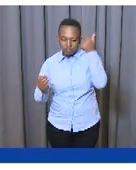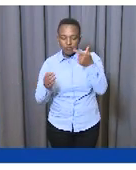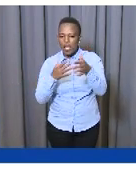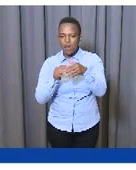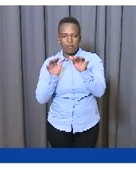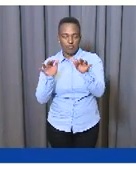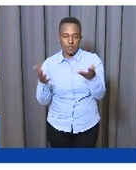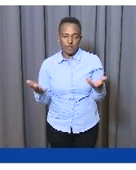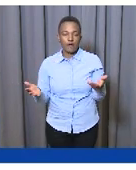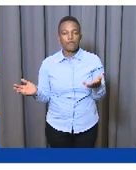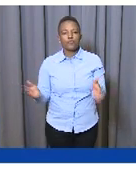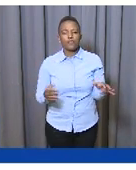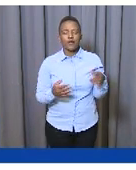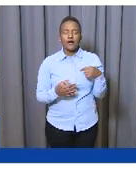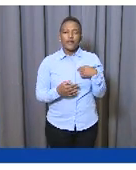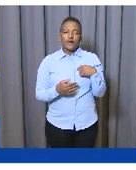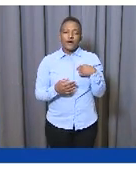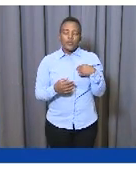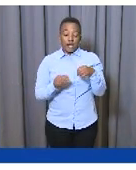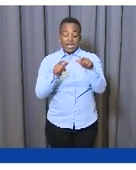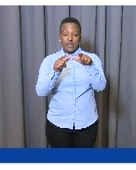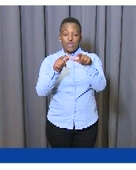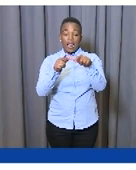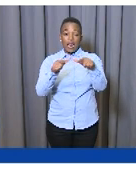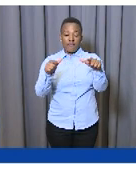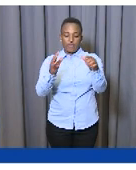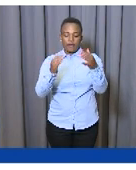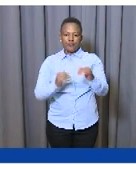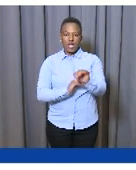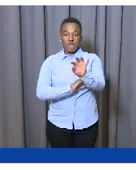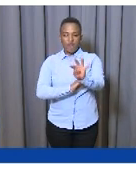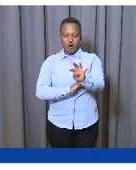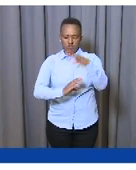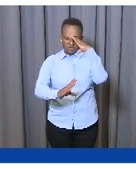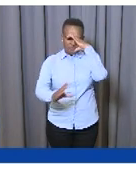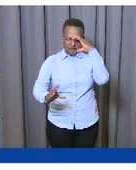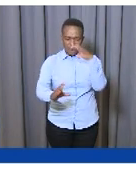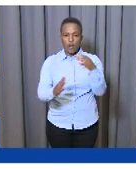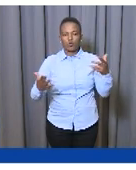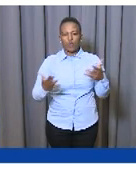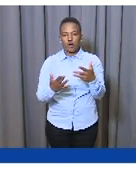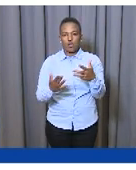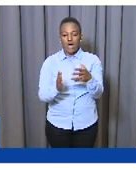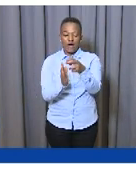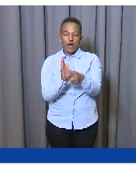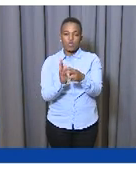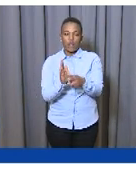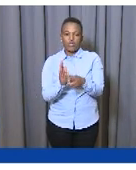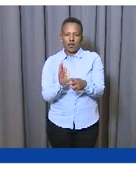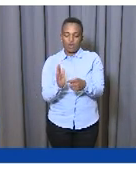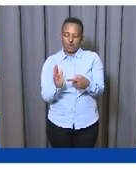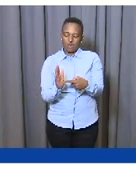our principal focus during level 4? Firstly, is to enforce the regulations of level 4. The